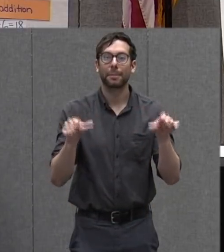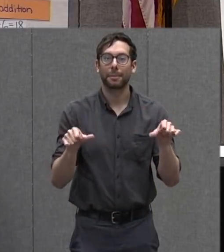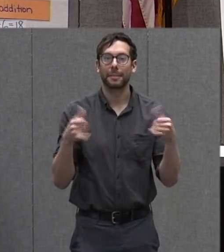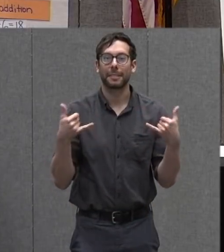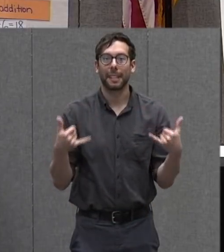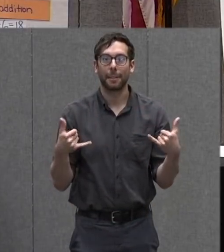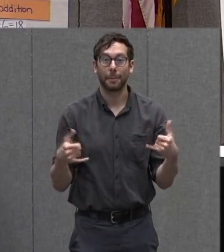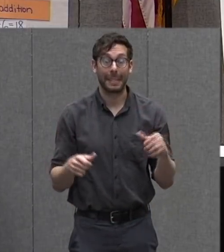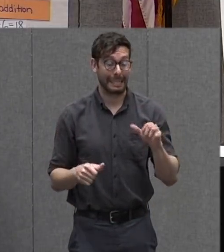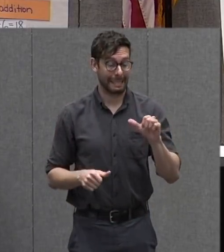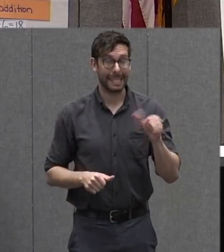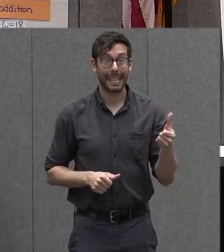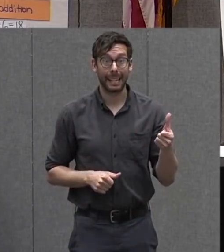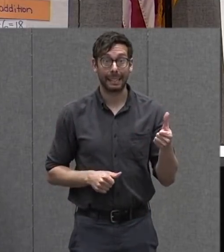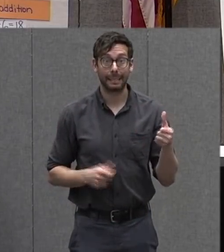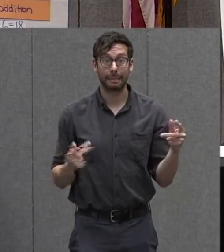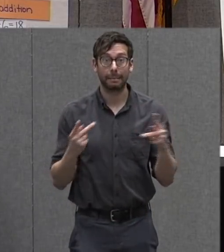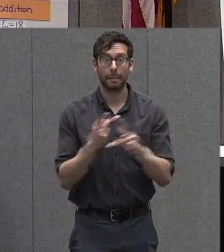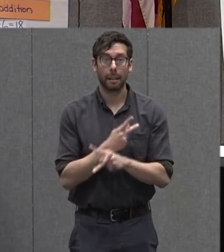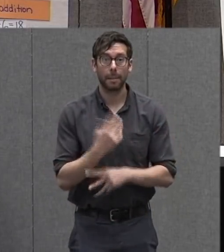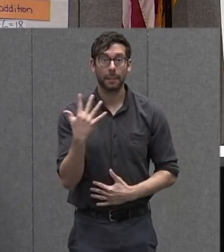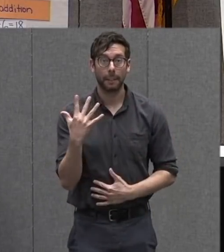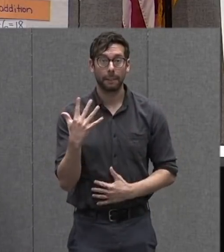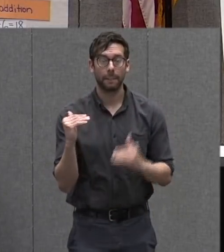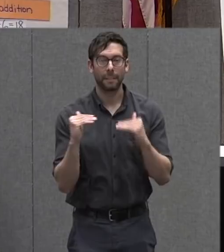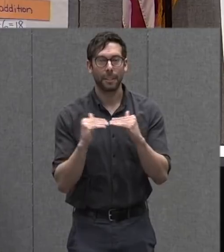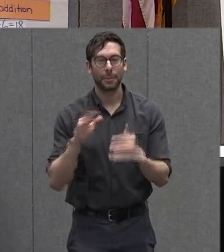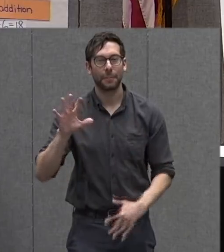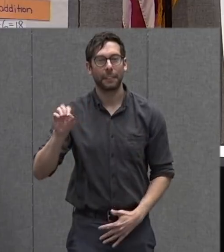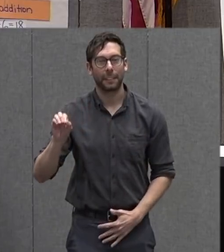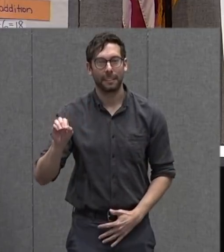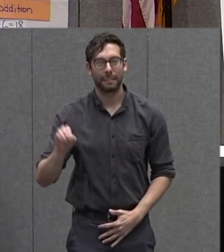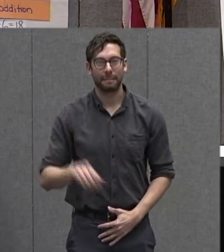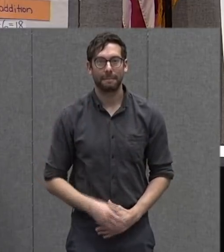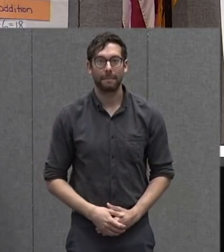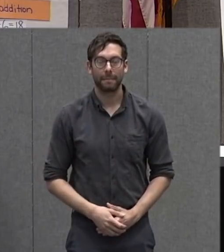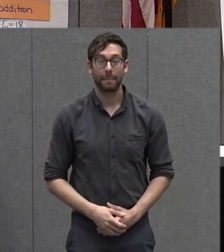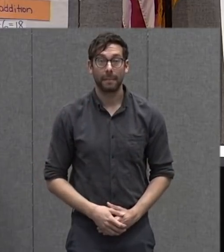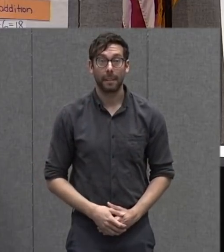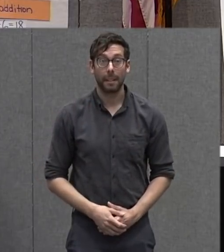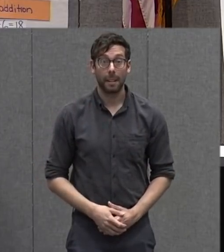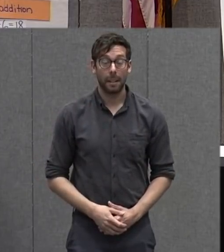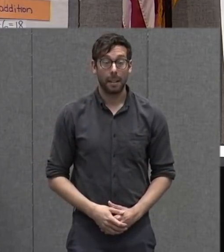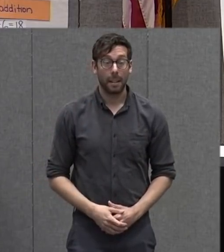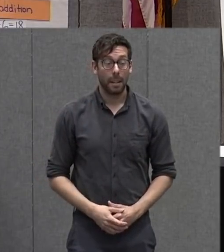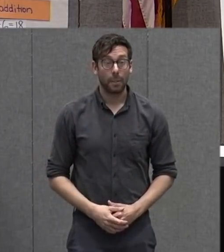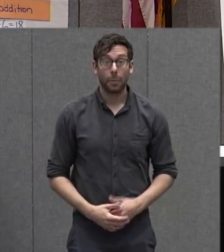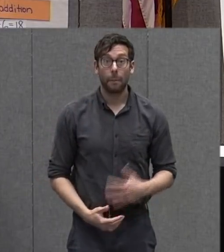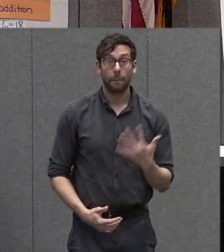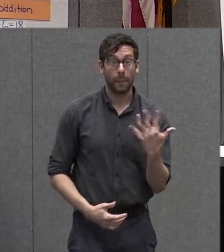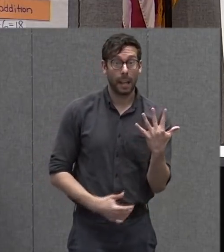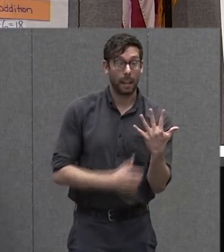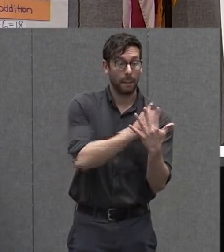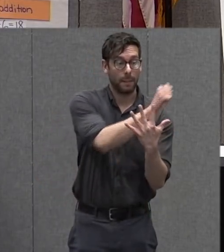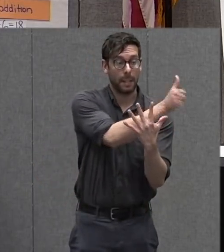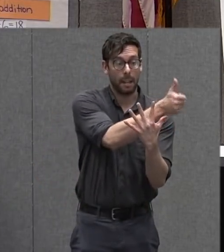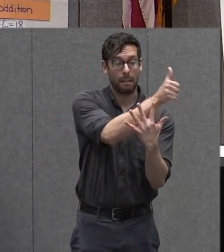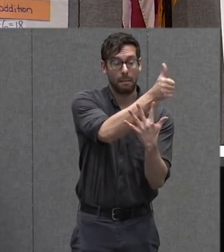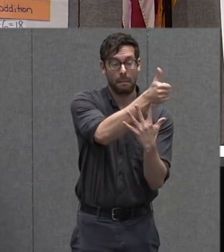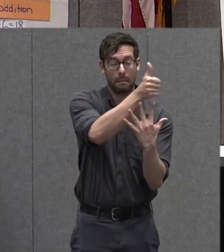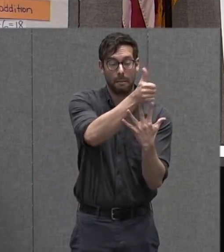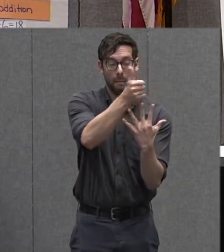times 5 equals 50. Here are our 5 tens, 1, 2, 3, 4, 5, and